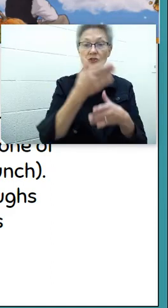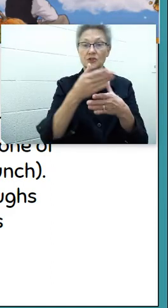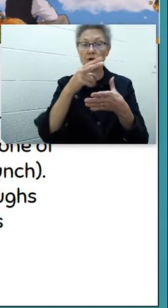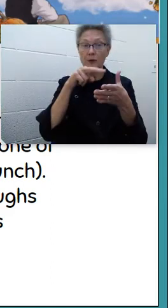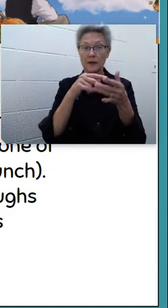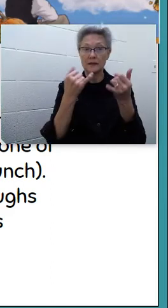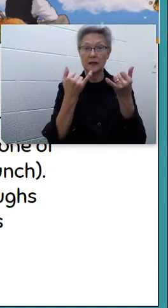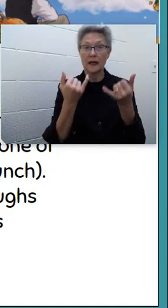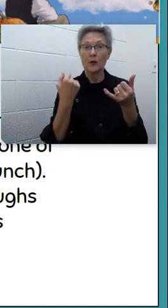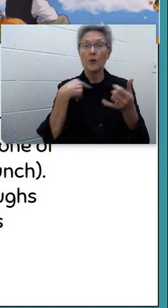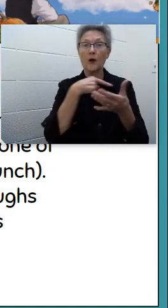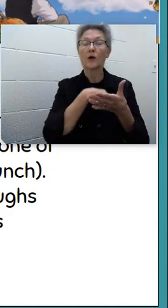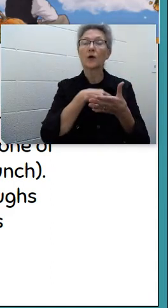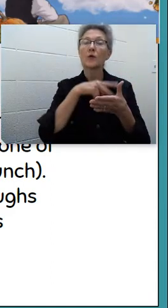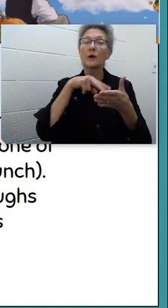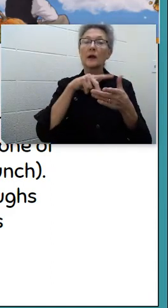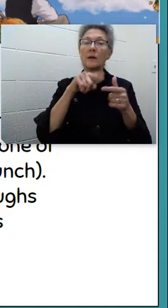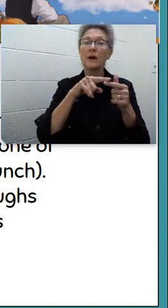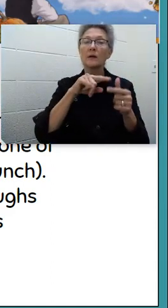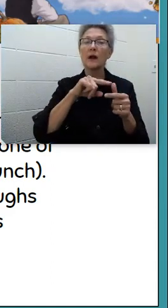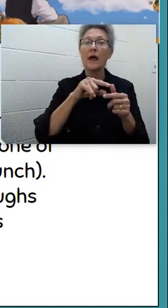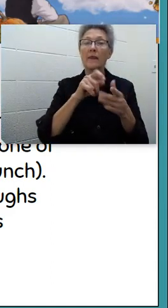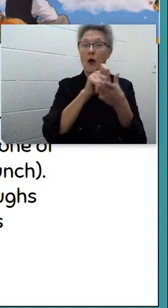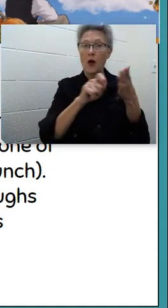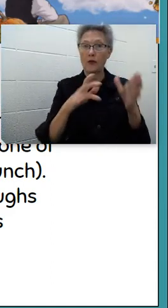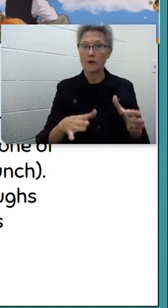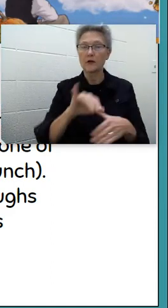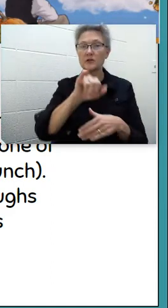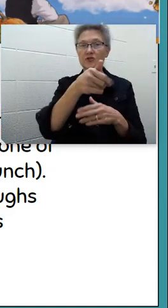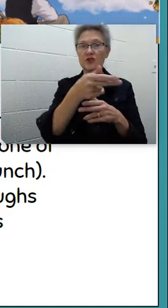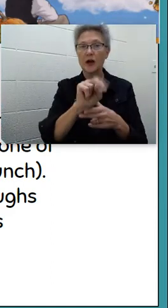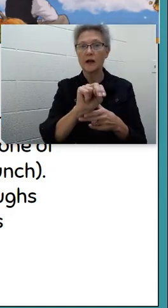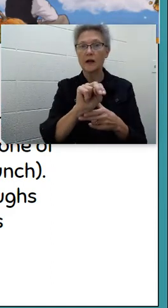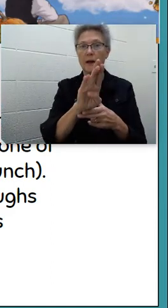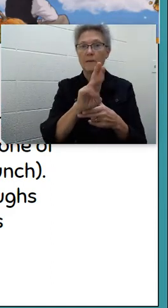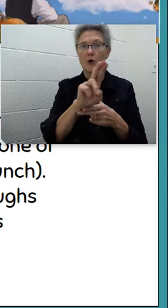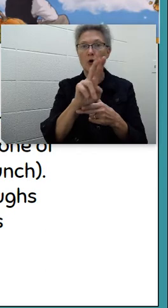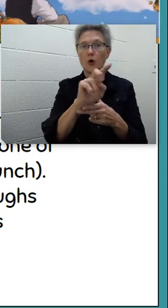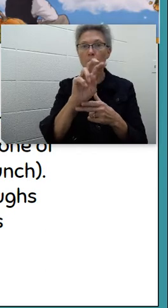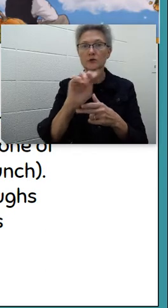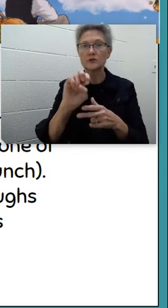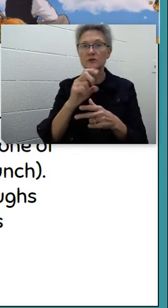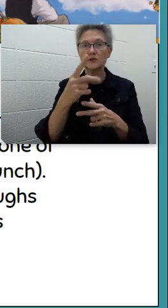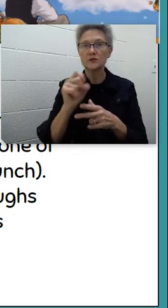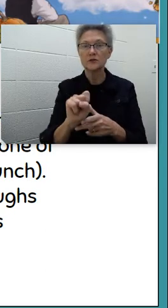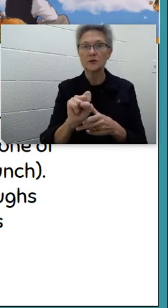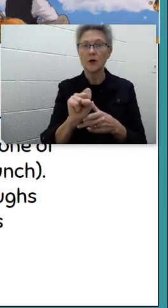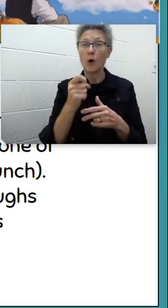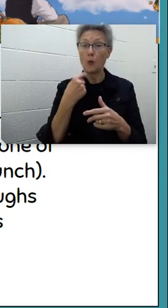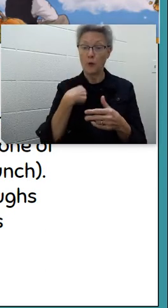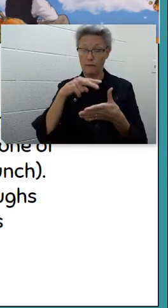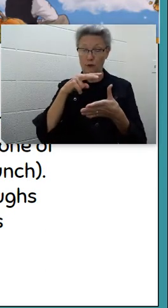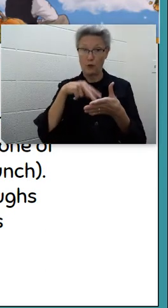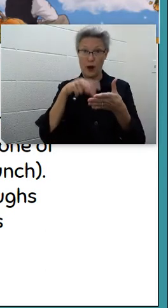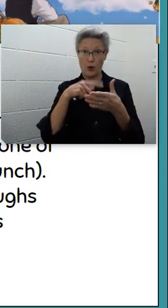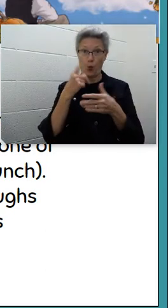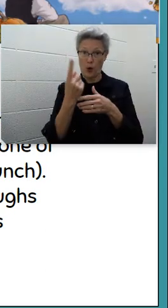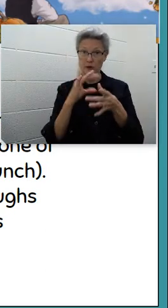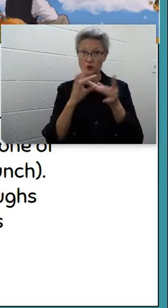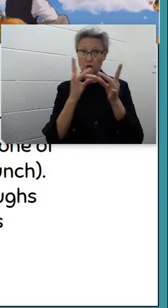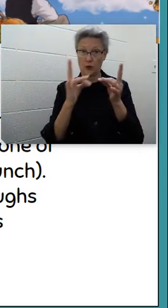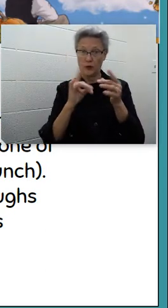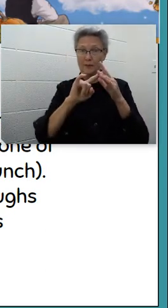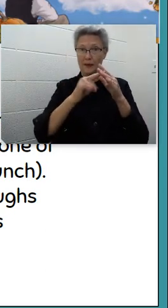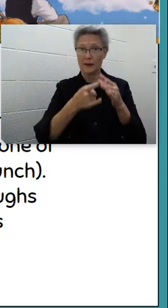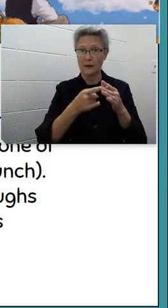For shared reading today, we will be reading about the author, John Burroughs. If you remember, we've read one of his texts at the beginning